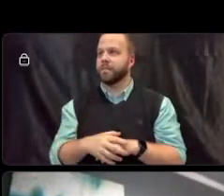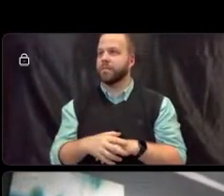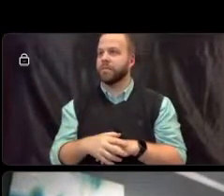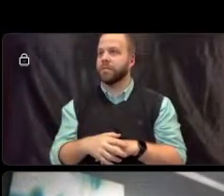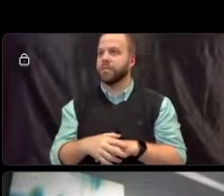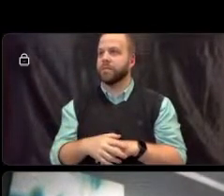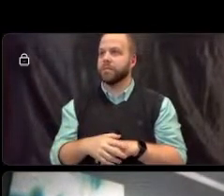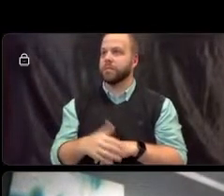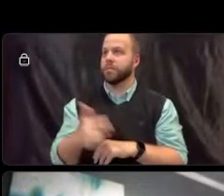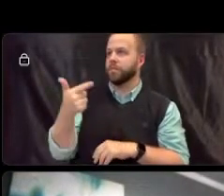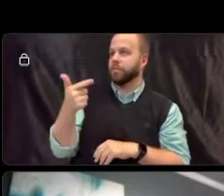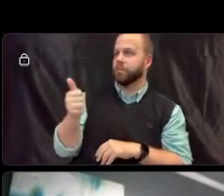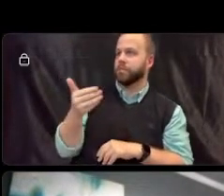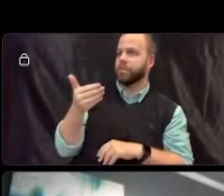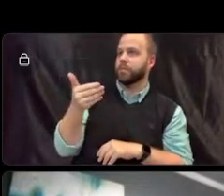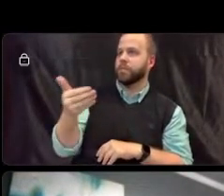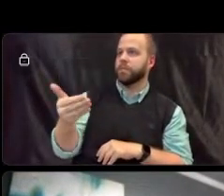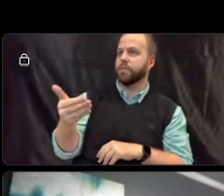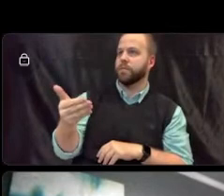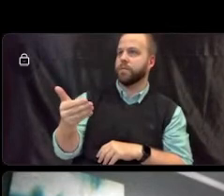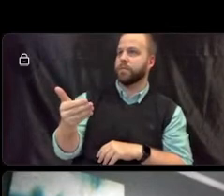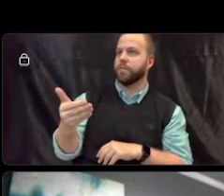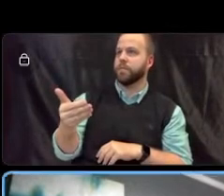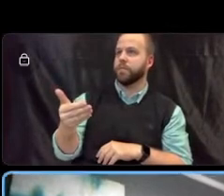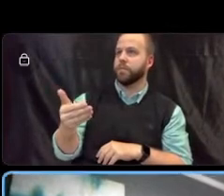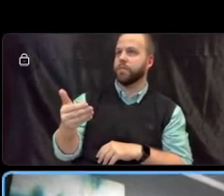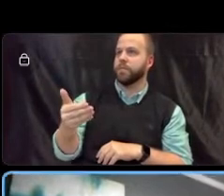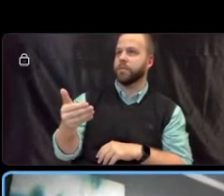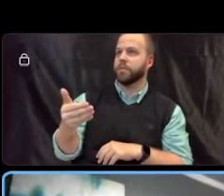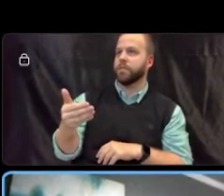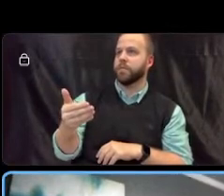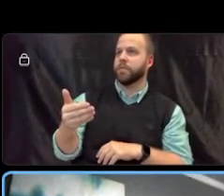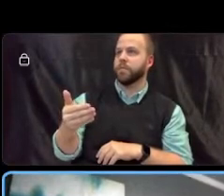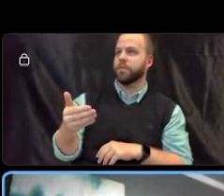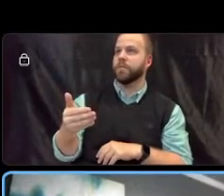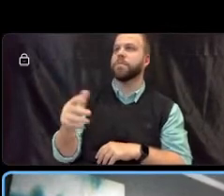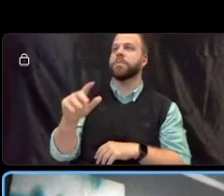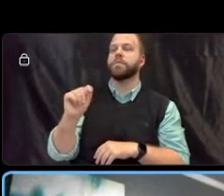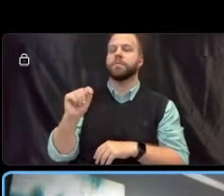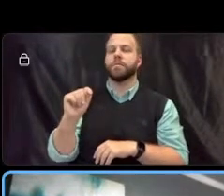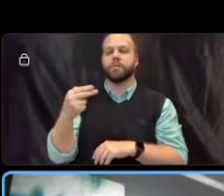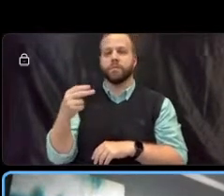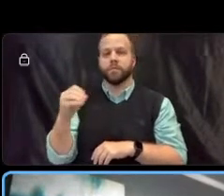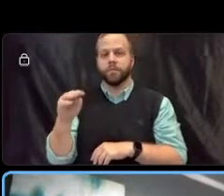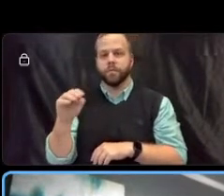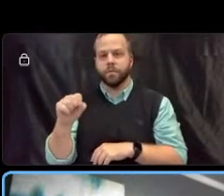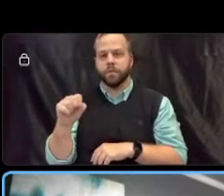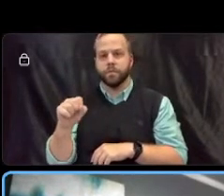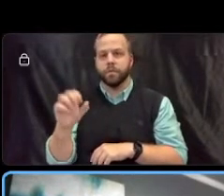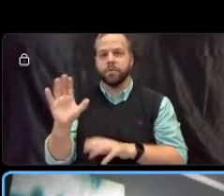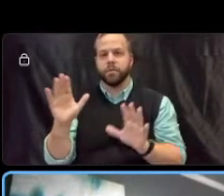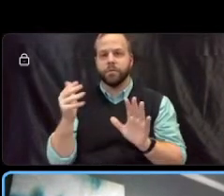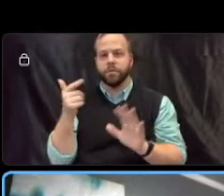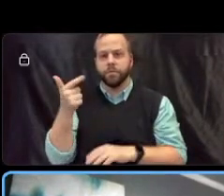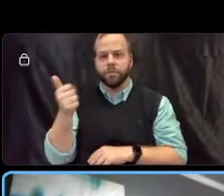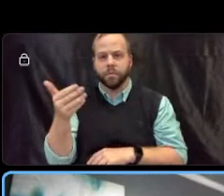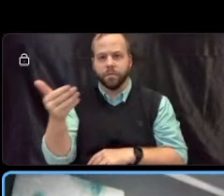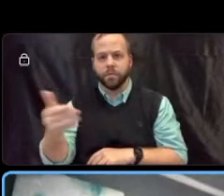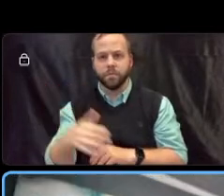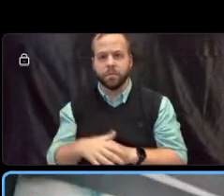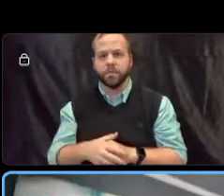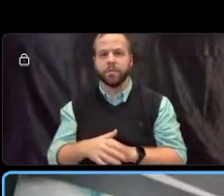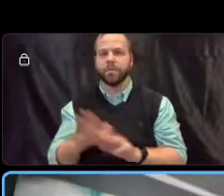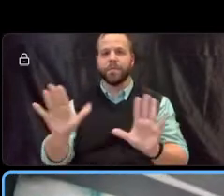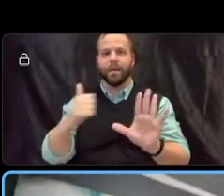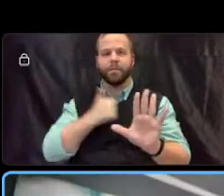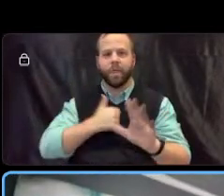Oh, go ahead, whoever was, Commissioner Vickers? This Commissioner Thomas. go ahead, Sorry, did I Commissioner interrupt you? Thomas. I'm sorry.